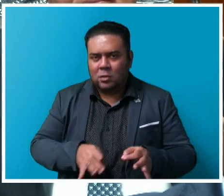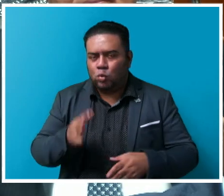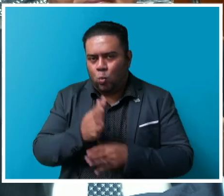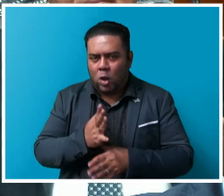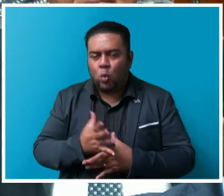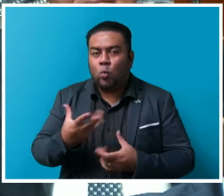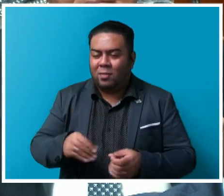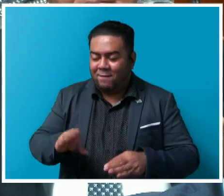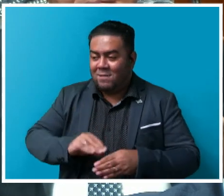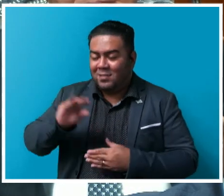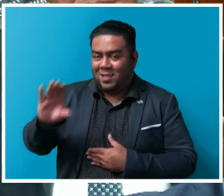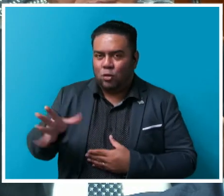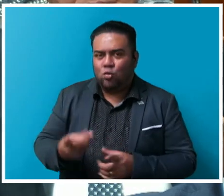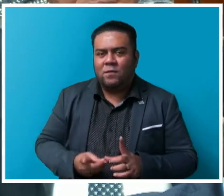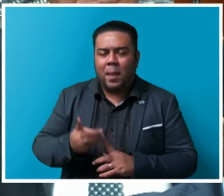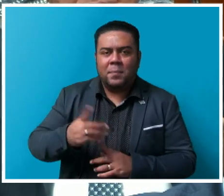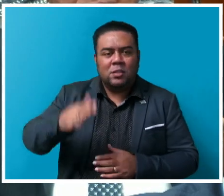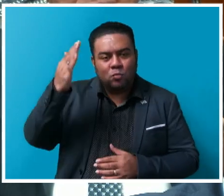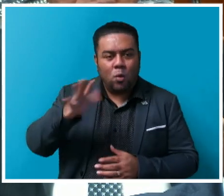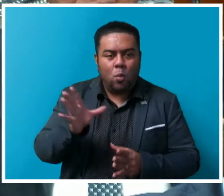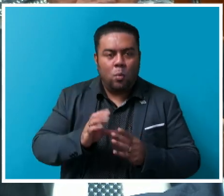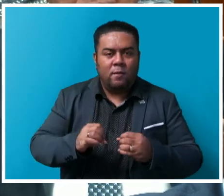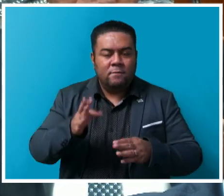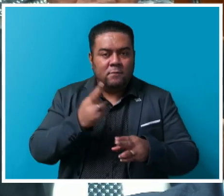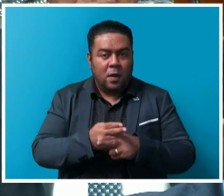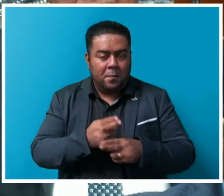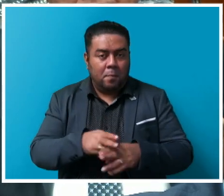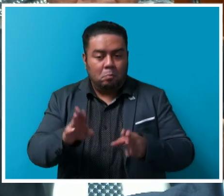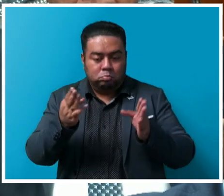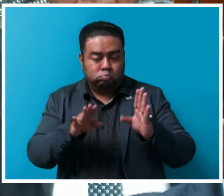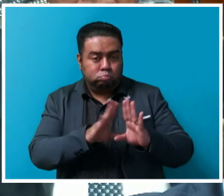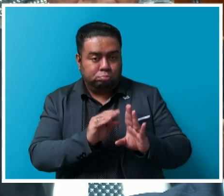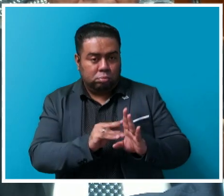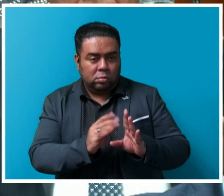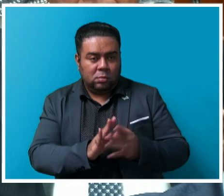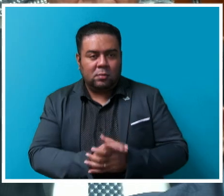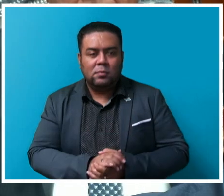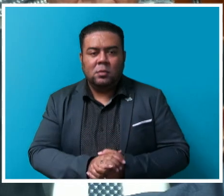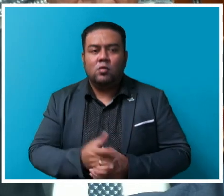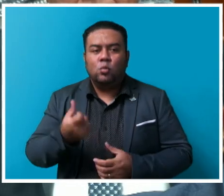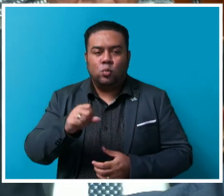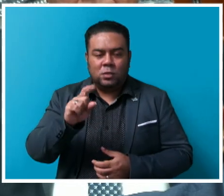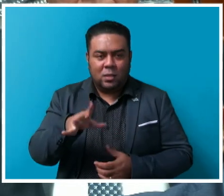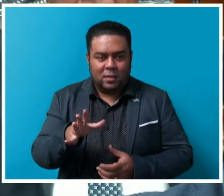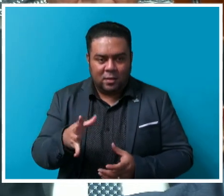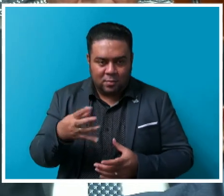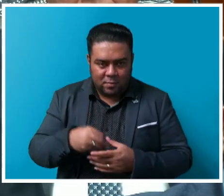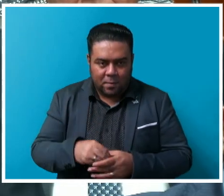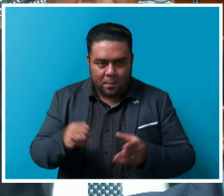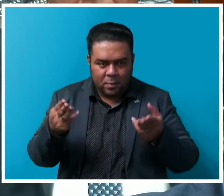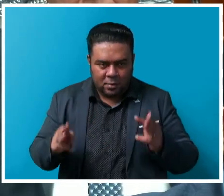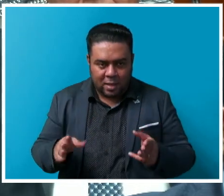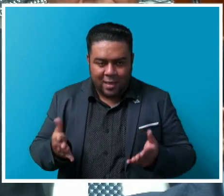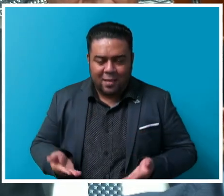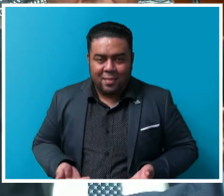investors to develop smallholder farming models at a rural level using the cooperative model and